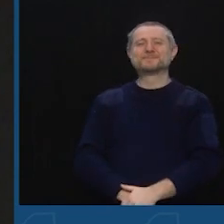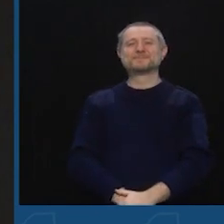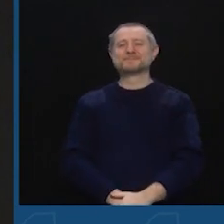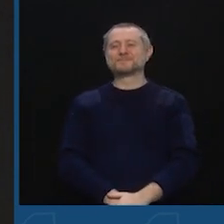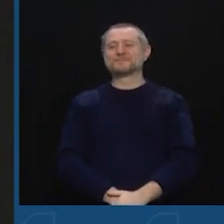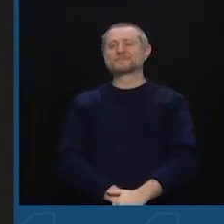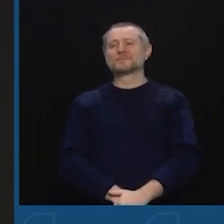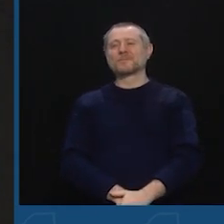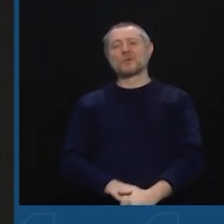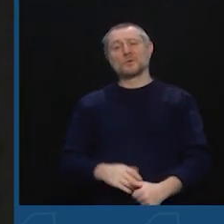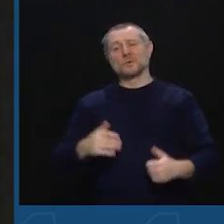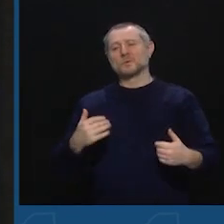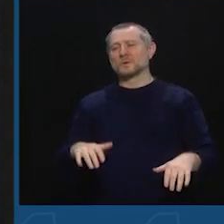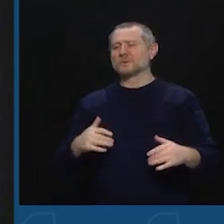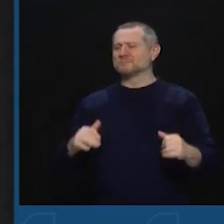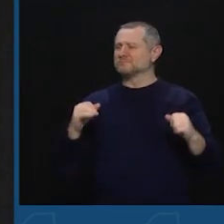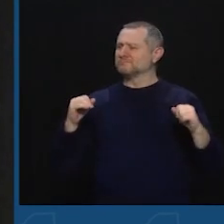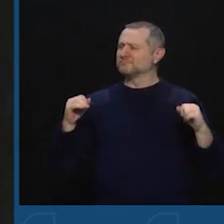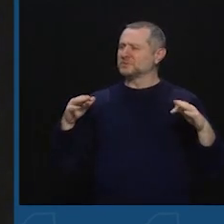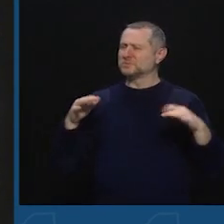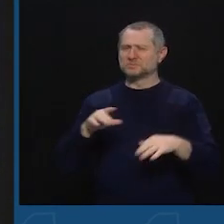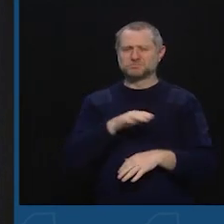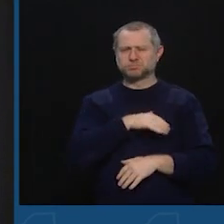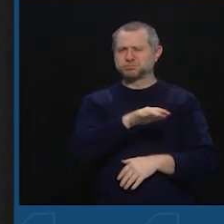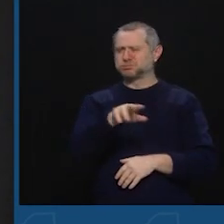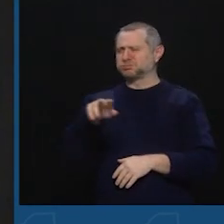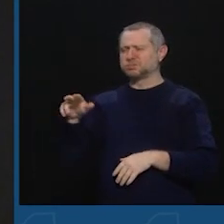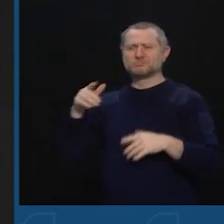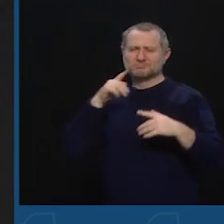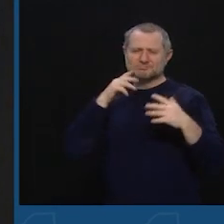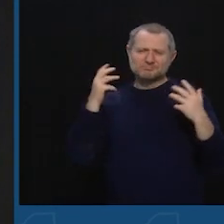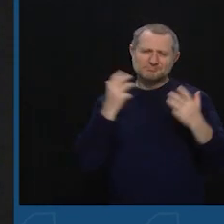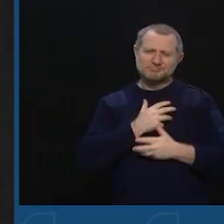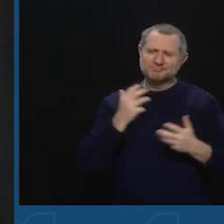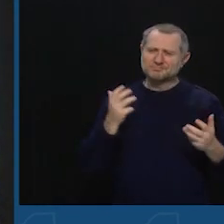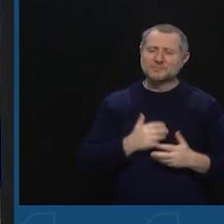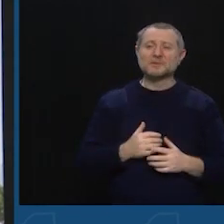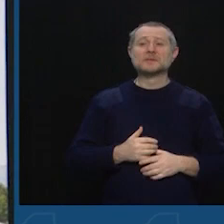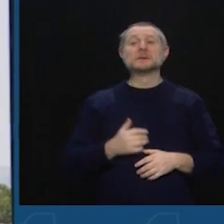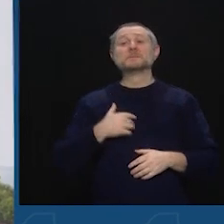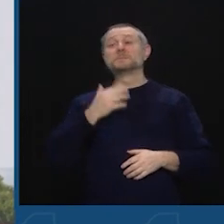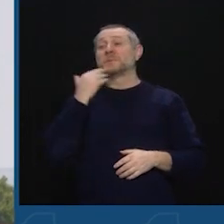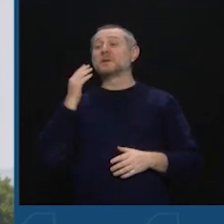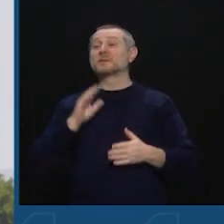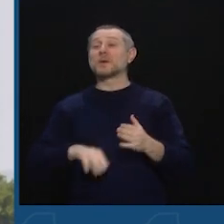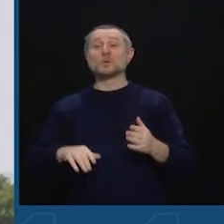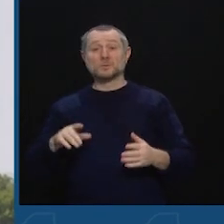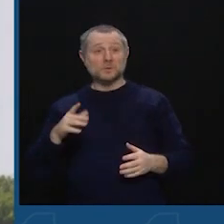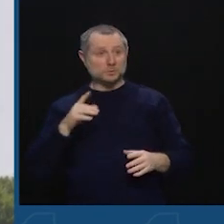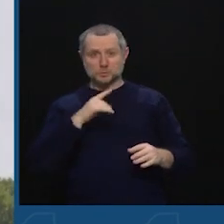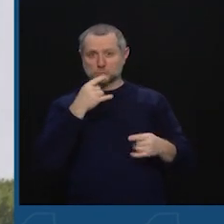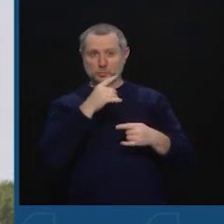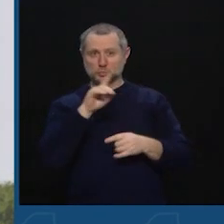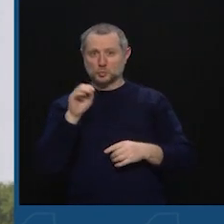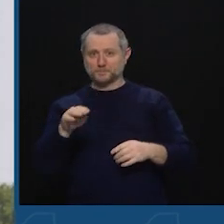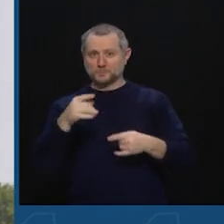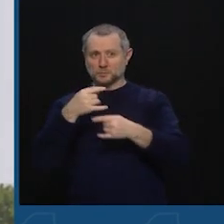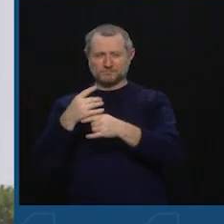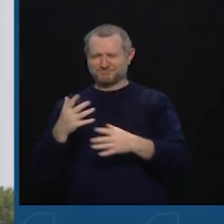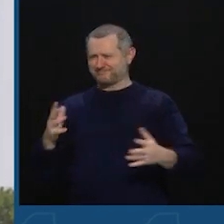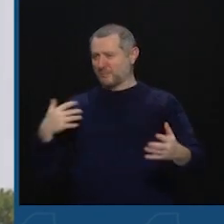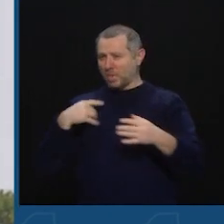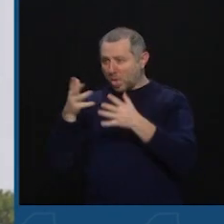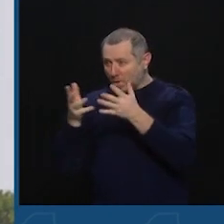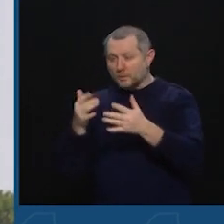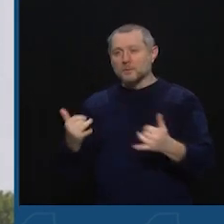Wow, great turnout here. A lot better than Zoom, isn't it? The guys had to shave, the women had